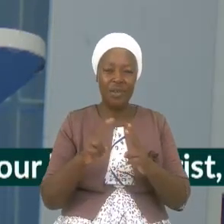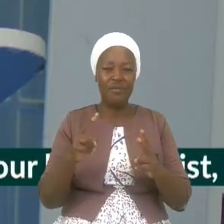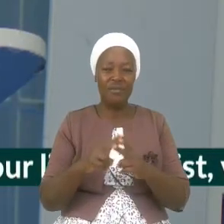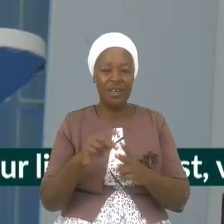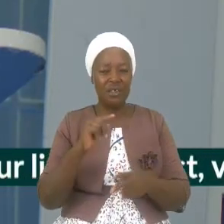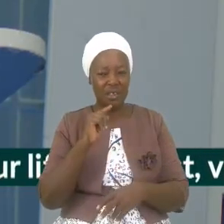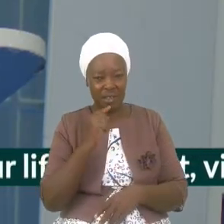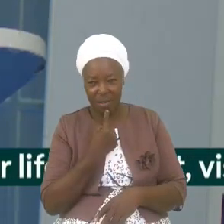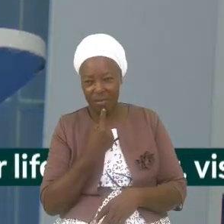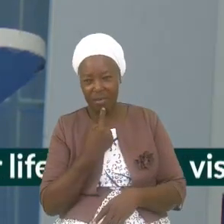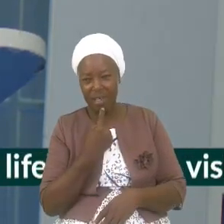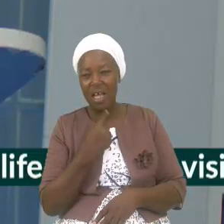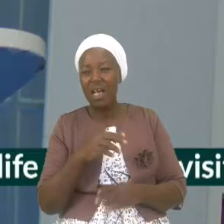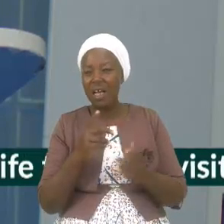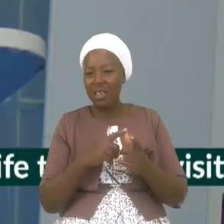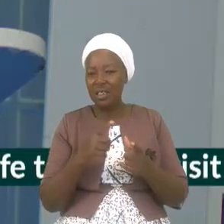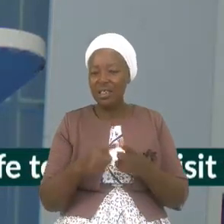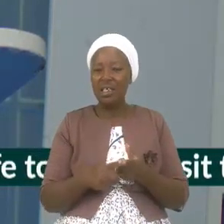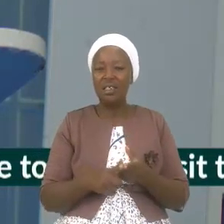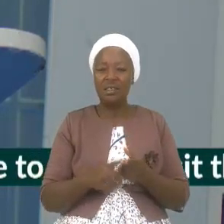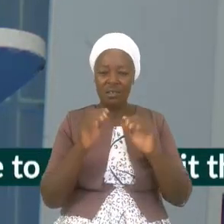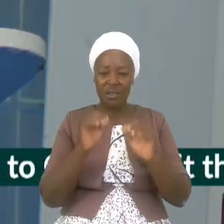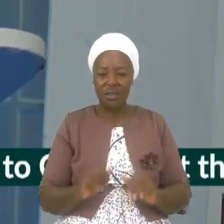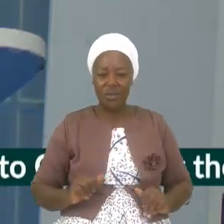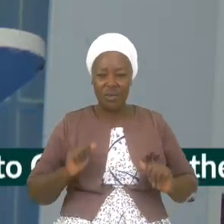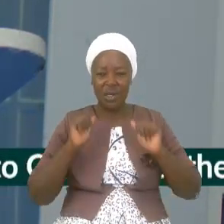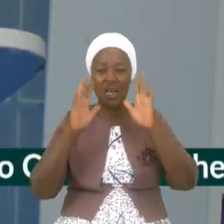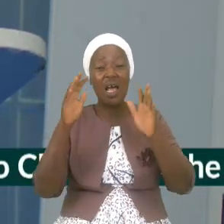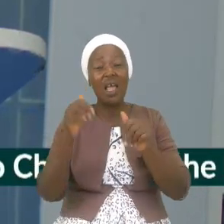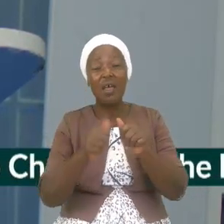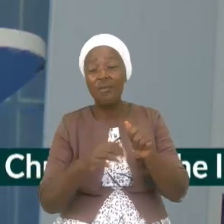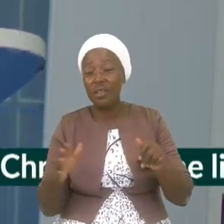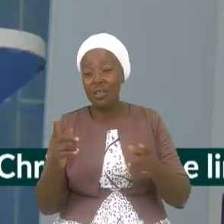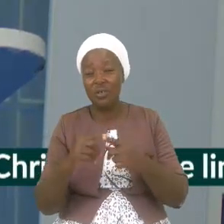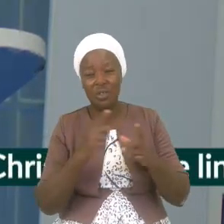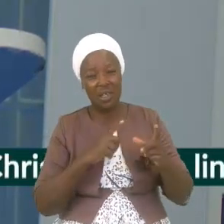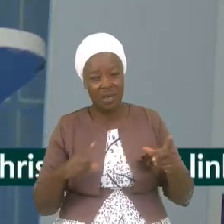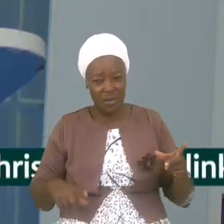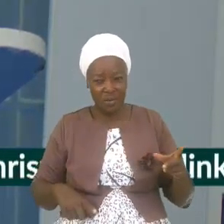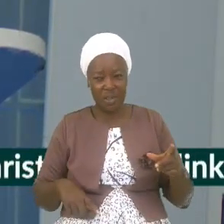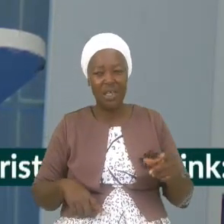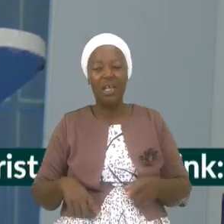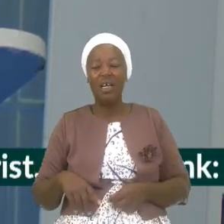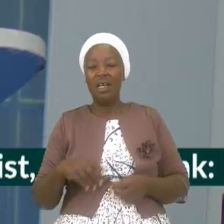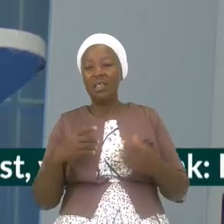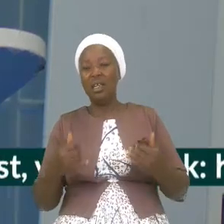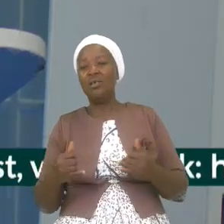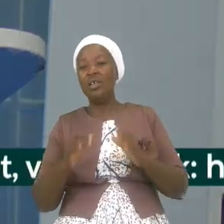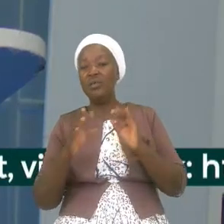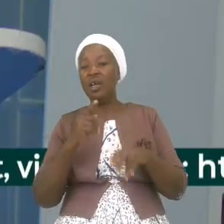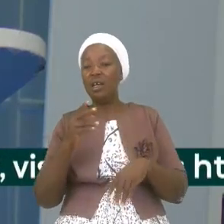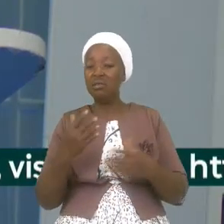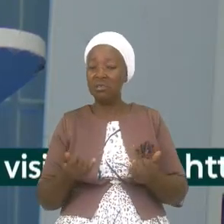via the radio or television and you just gave your life to Christ, please send your name, phone